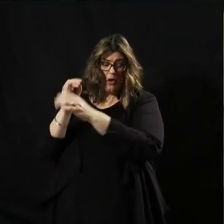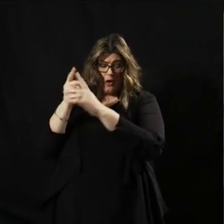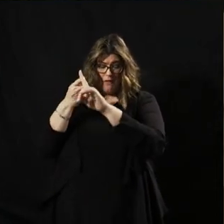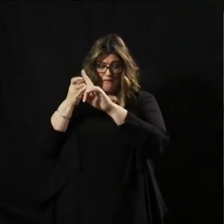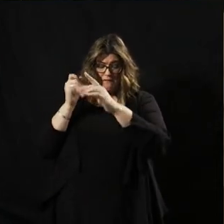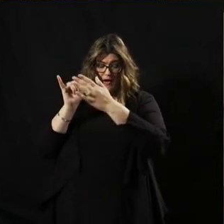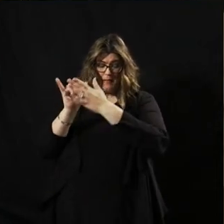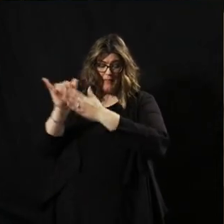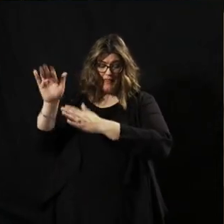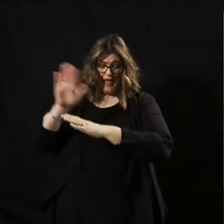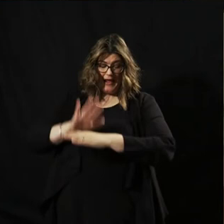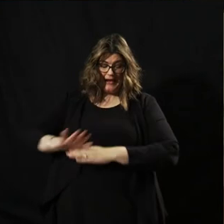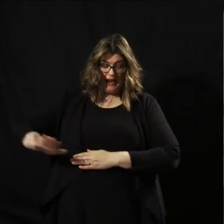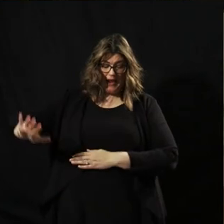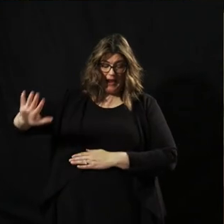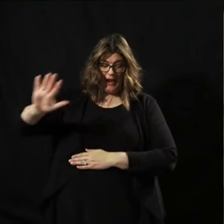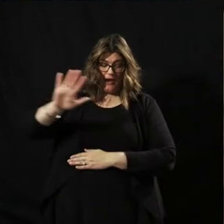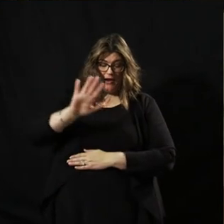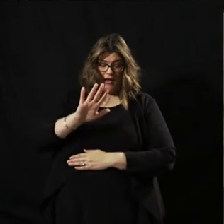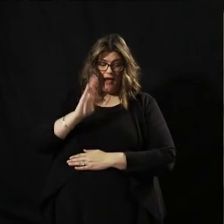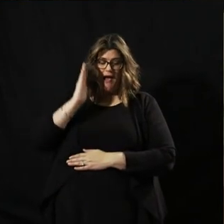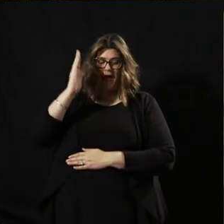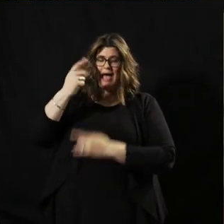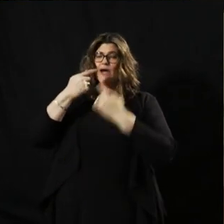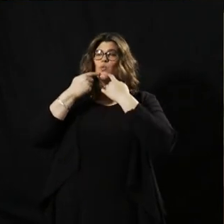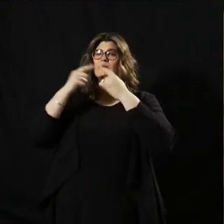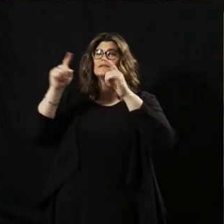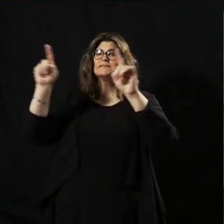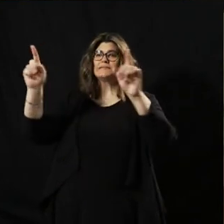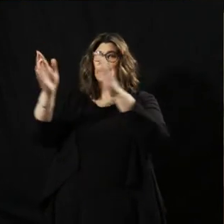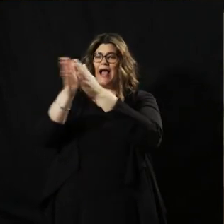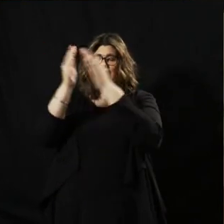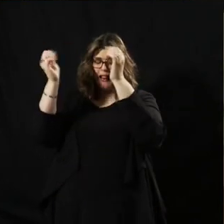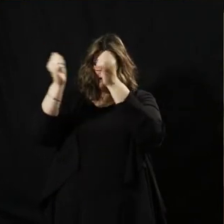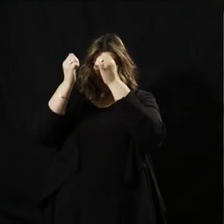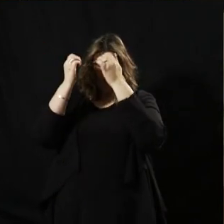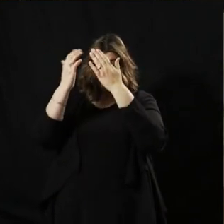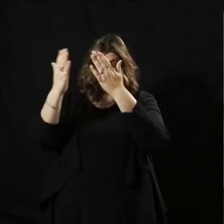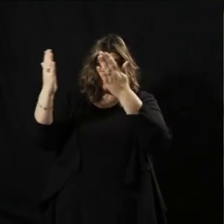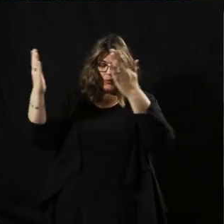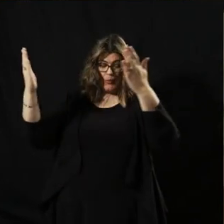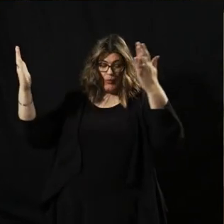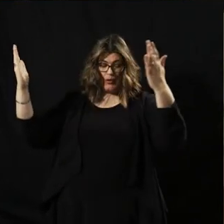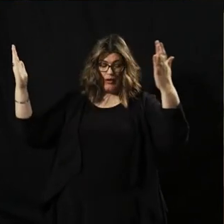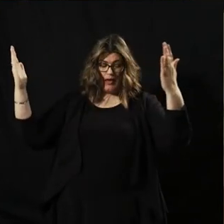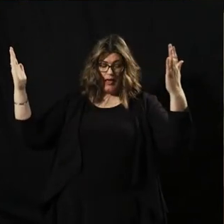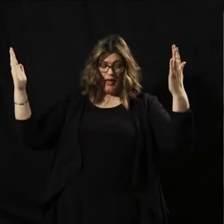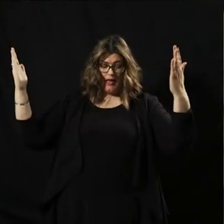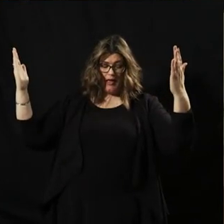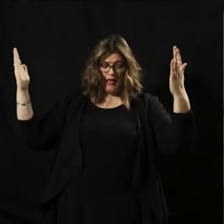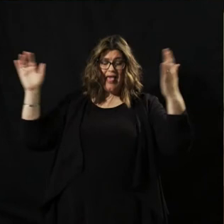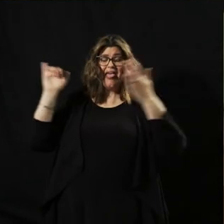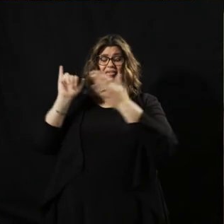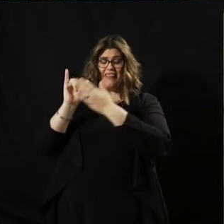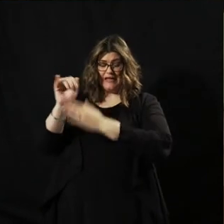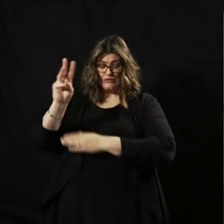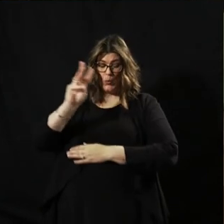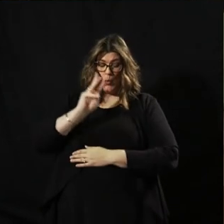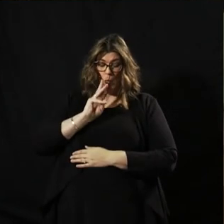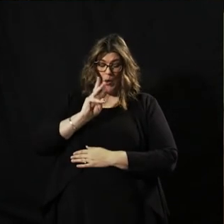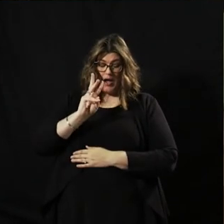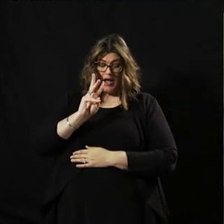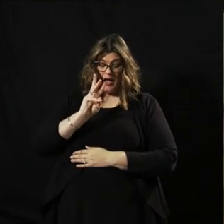hand side, alleluia, and all to whom this water came